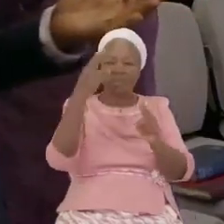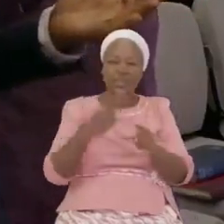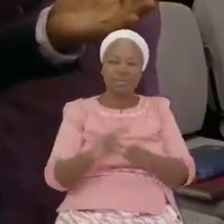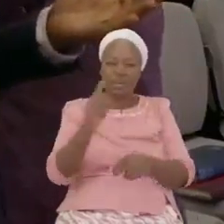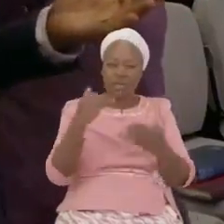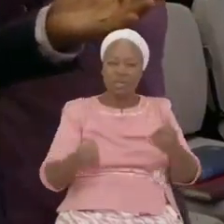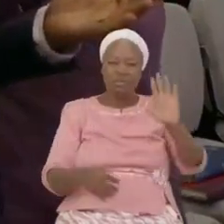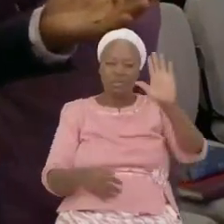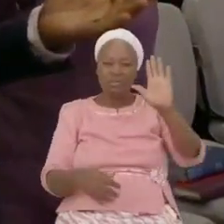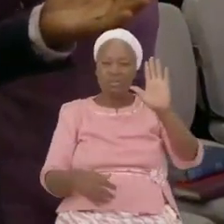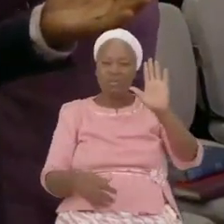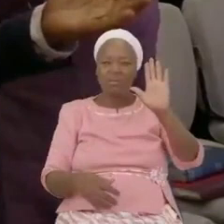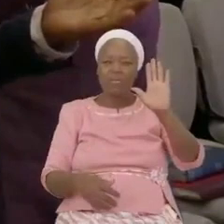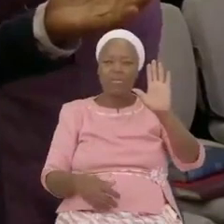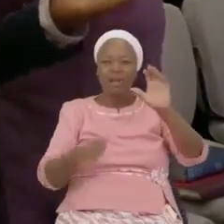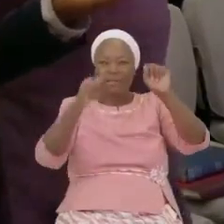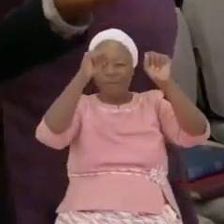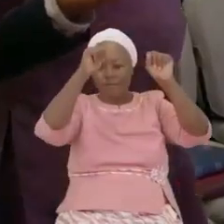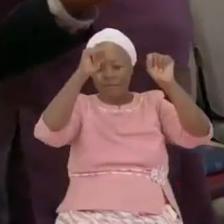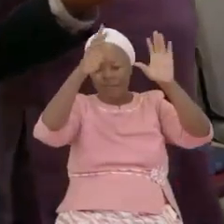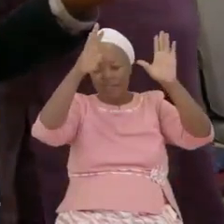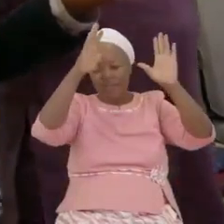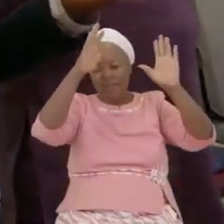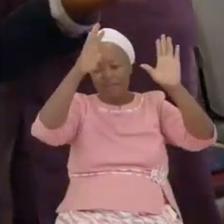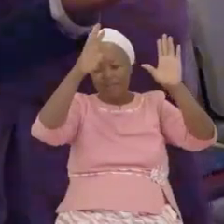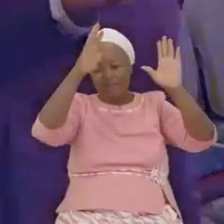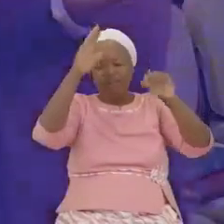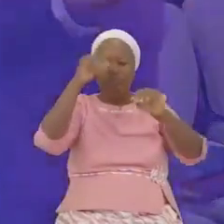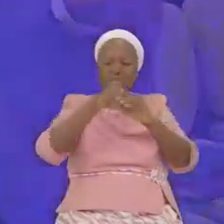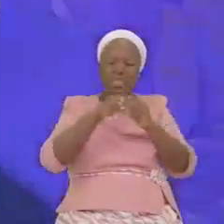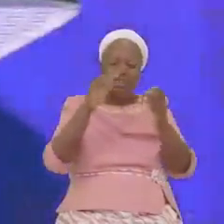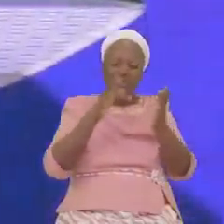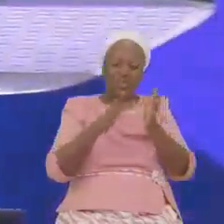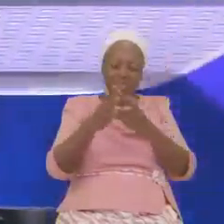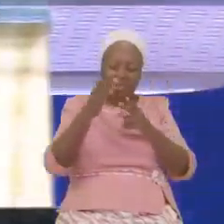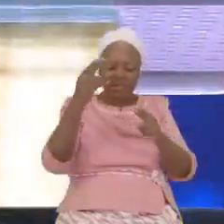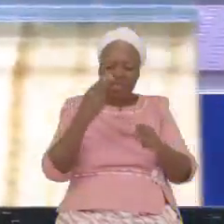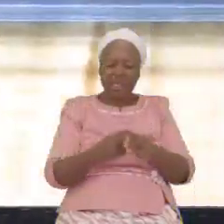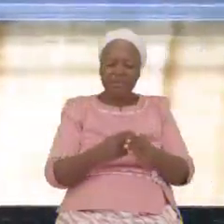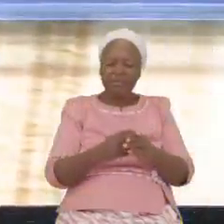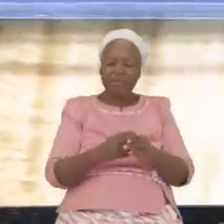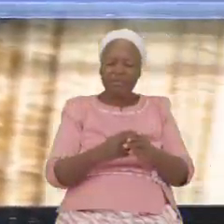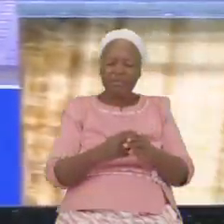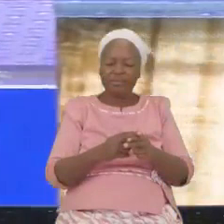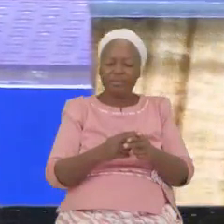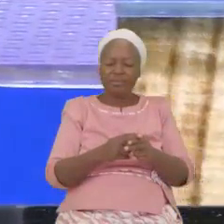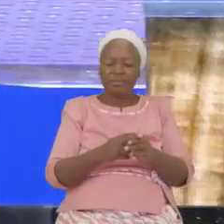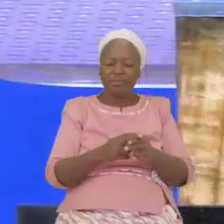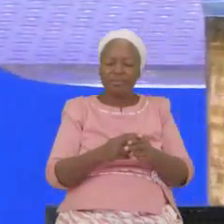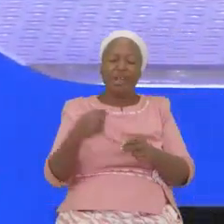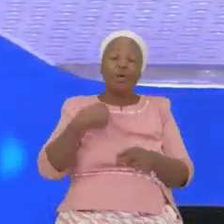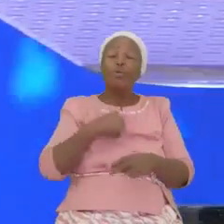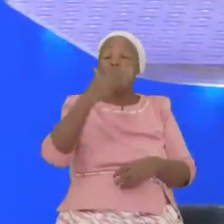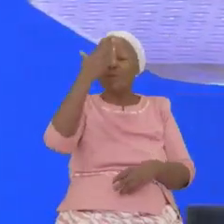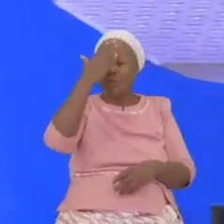Or are you there? Father, in Jesus' name, we